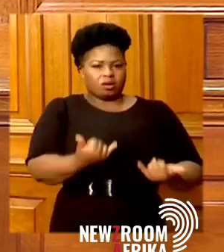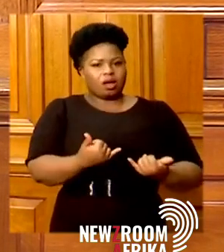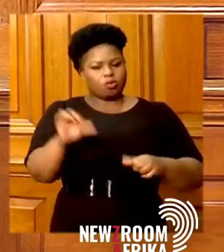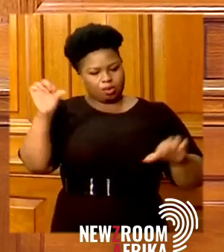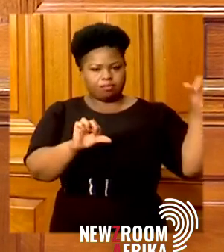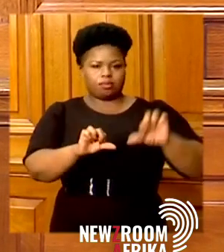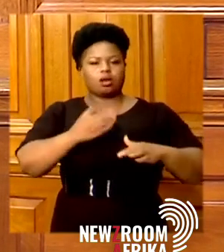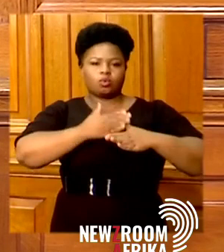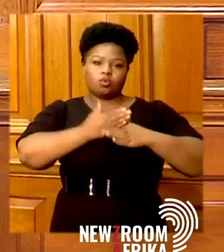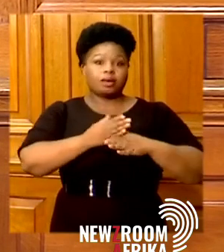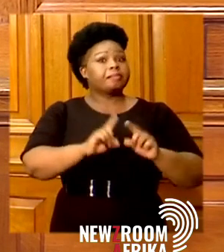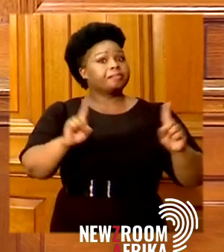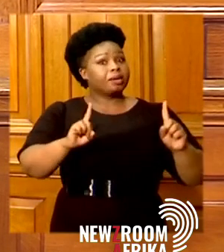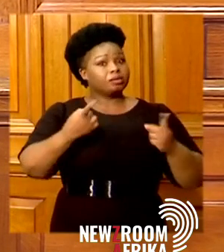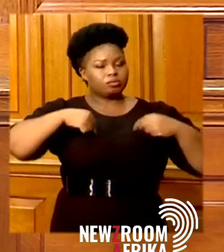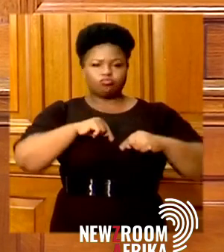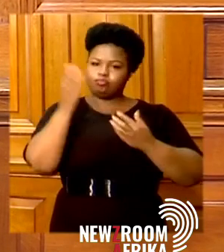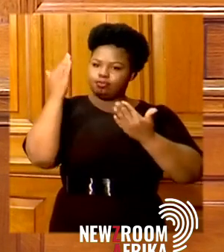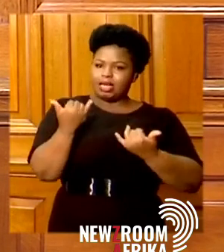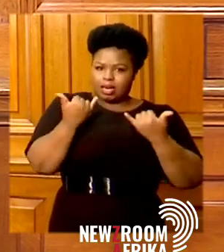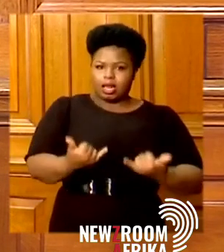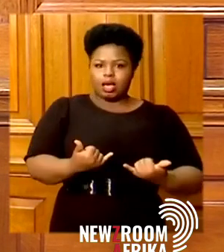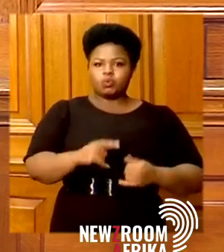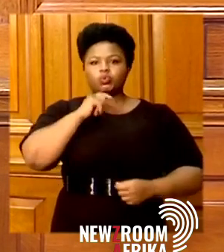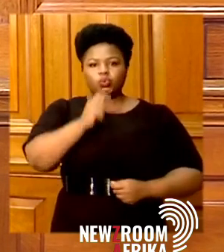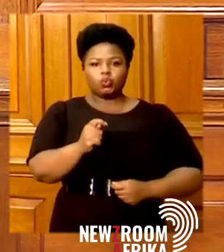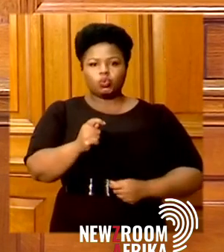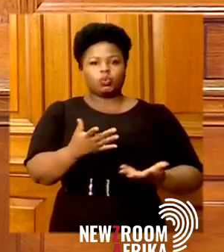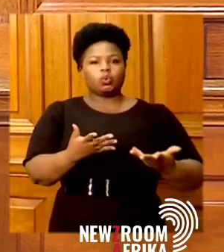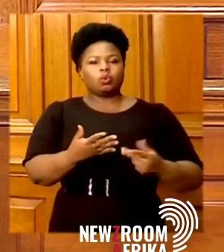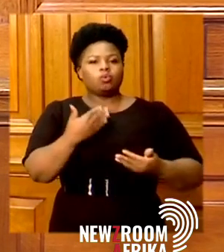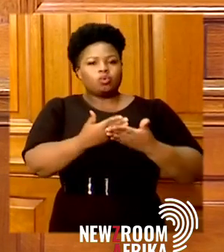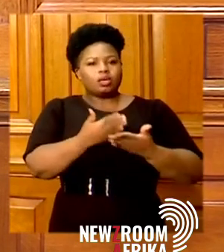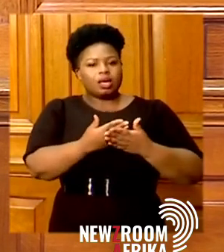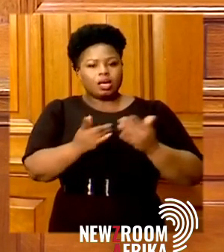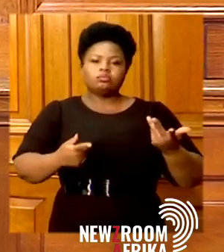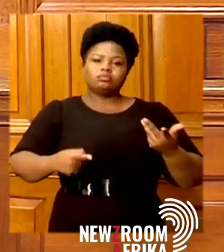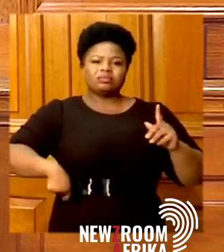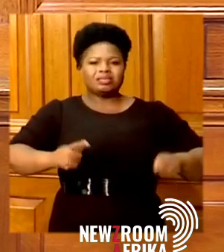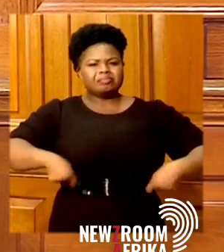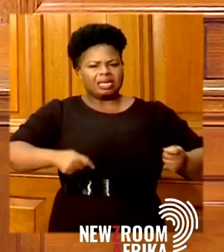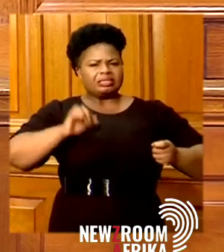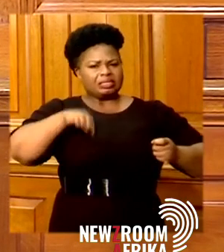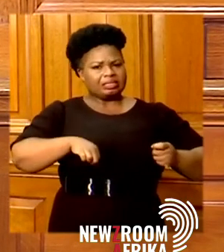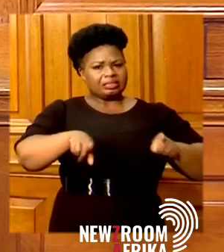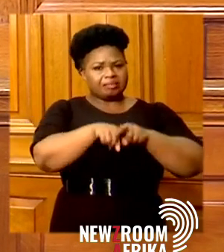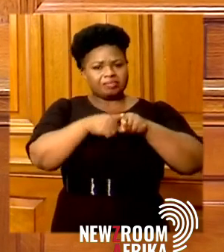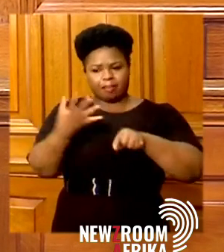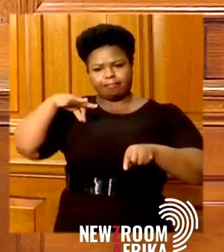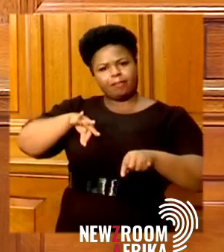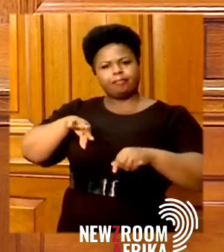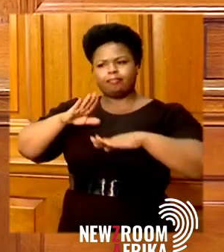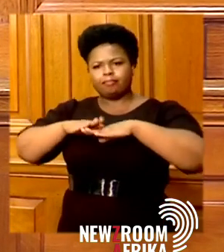expect this to lead to higher consumption spending, bolstered by the steady recovery in